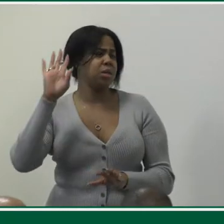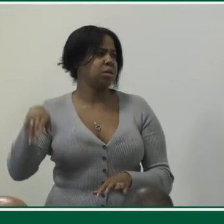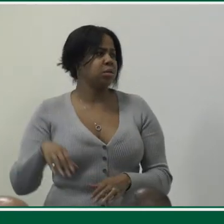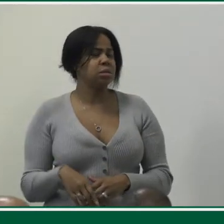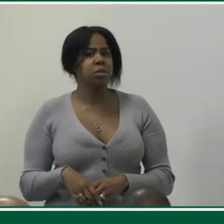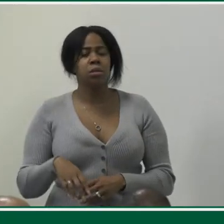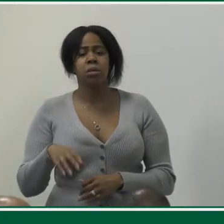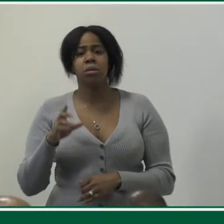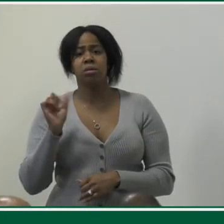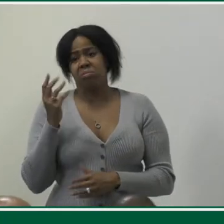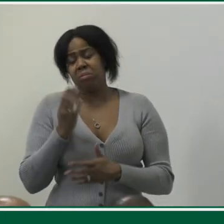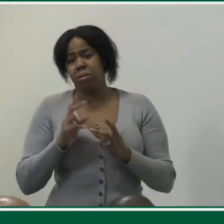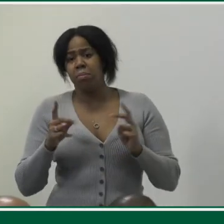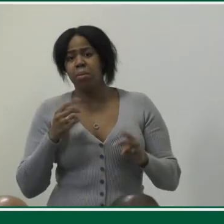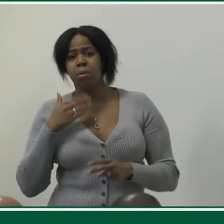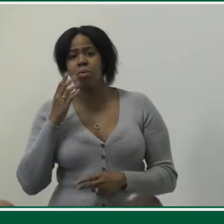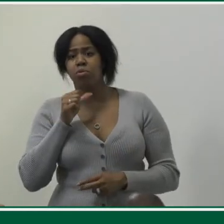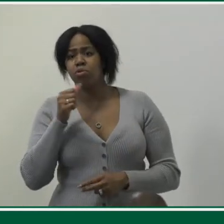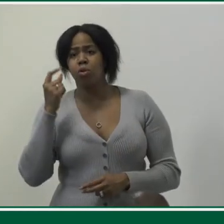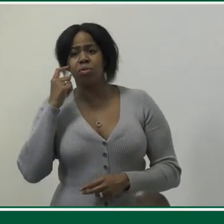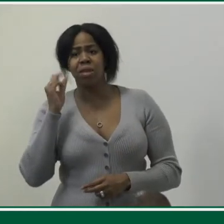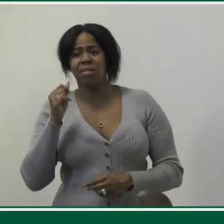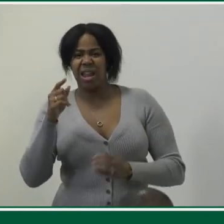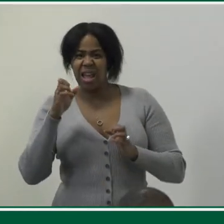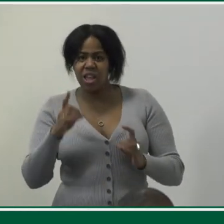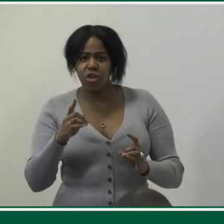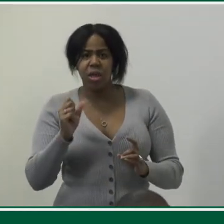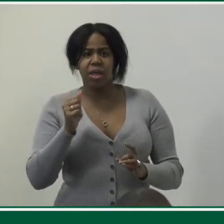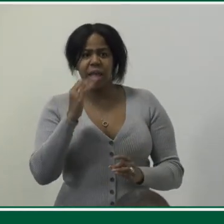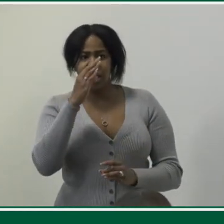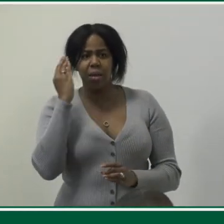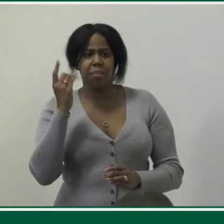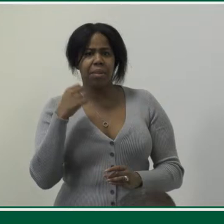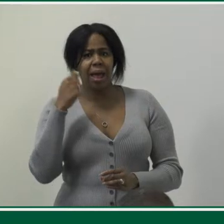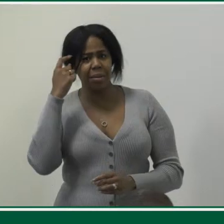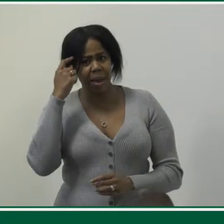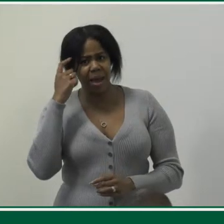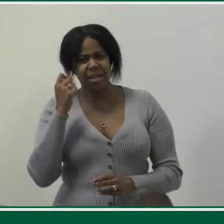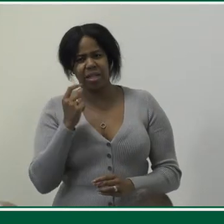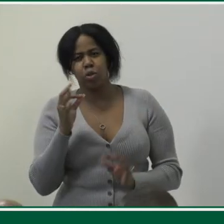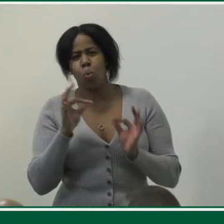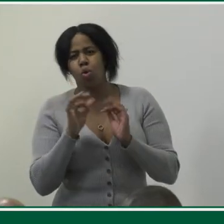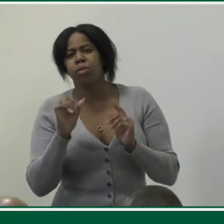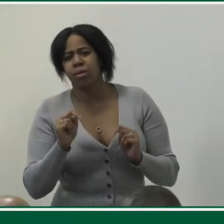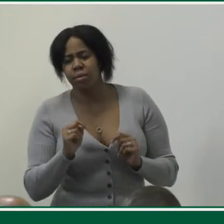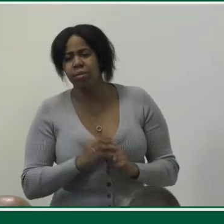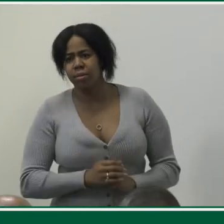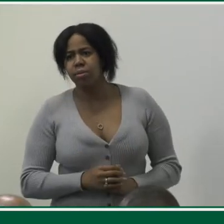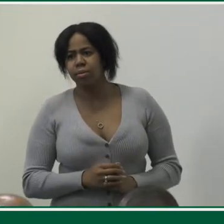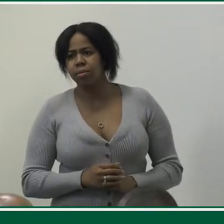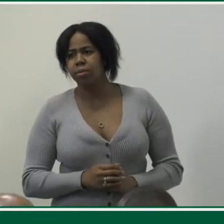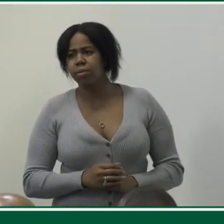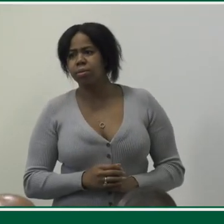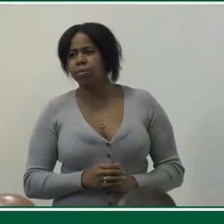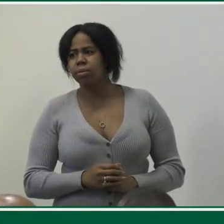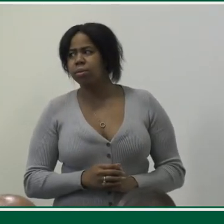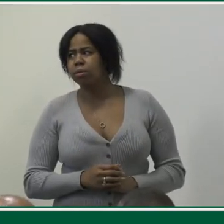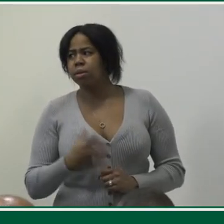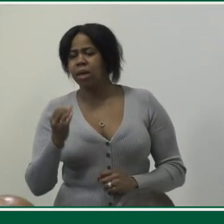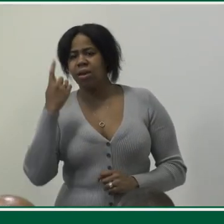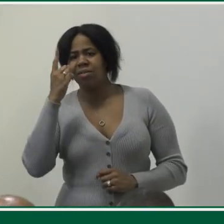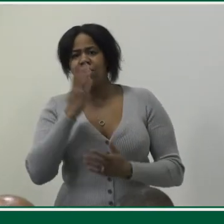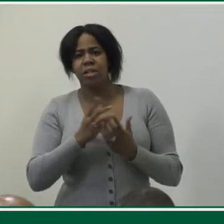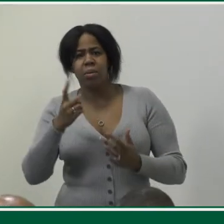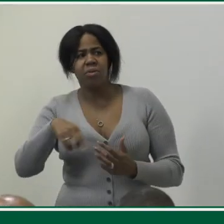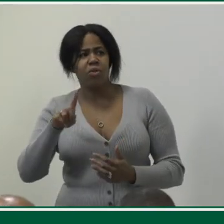don't think that educating black minds is worthwhile. And for those of you who've known me